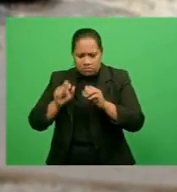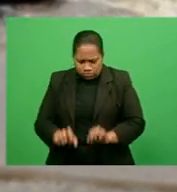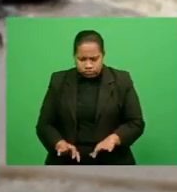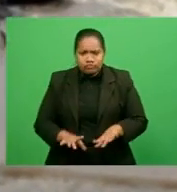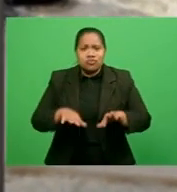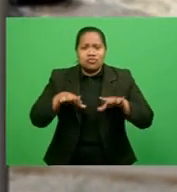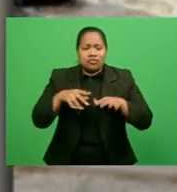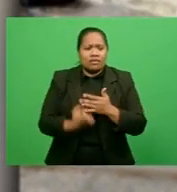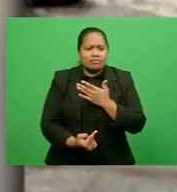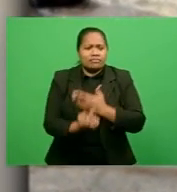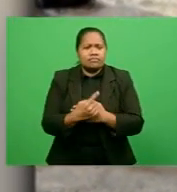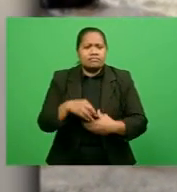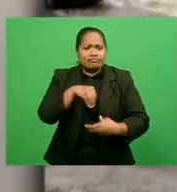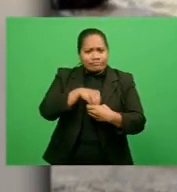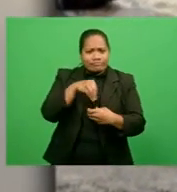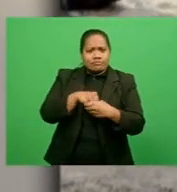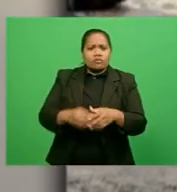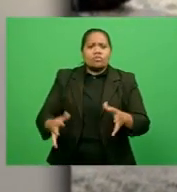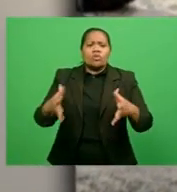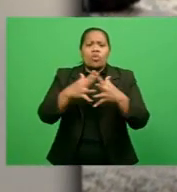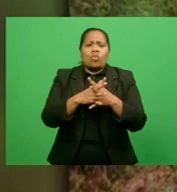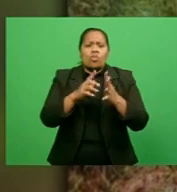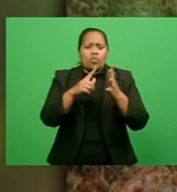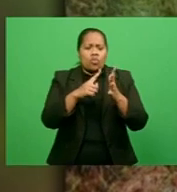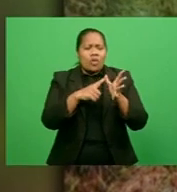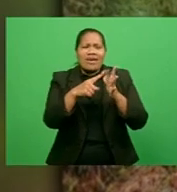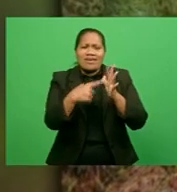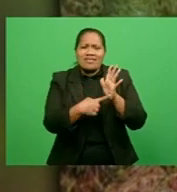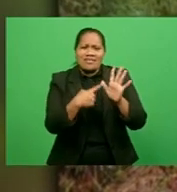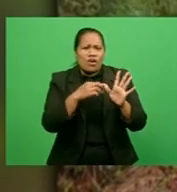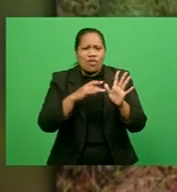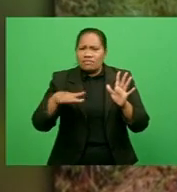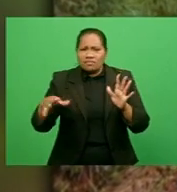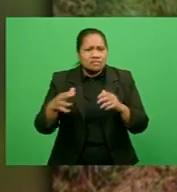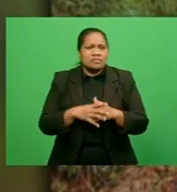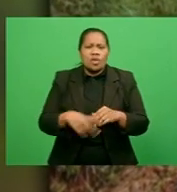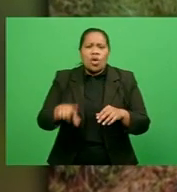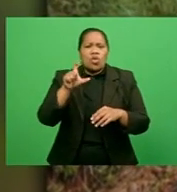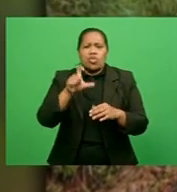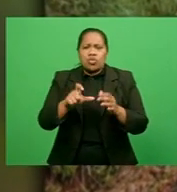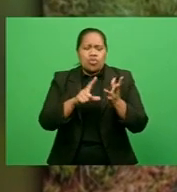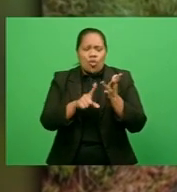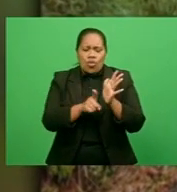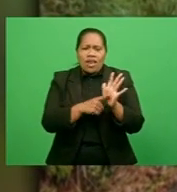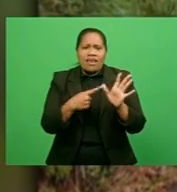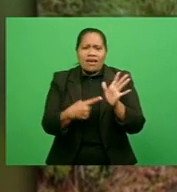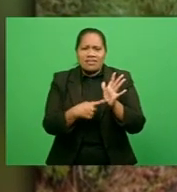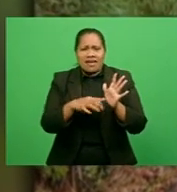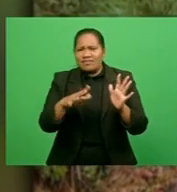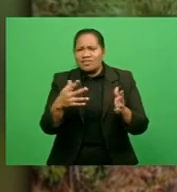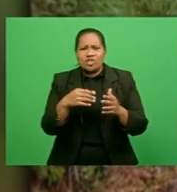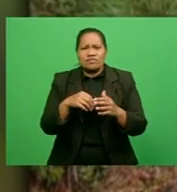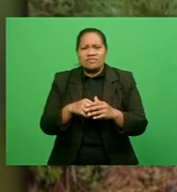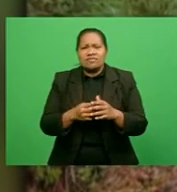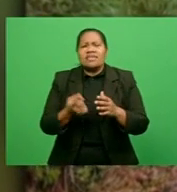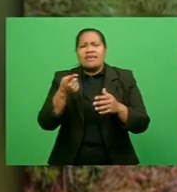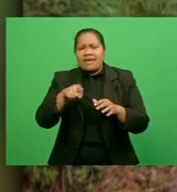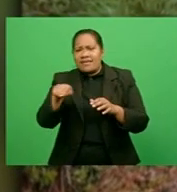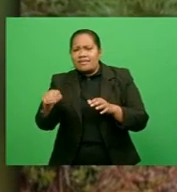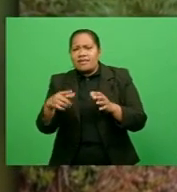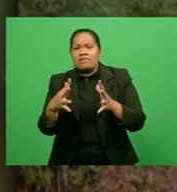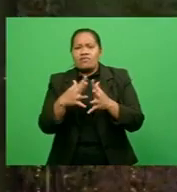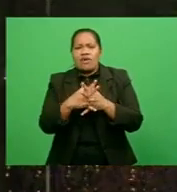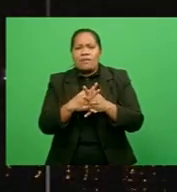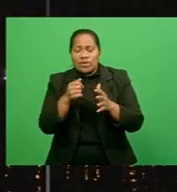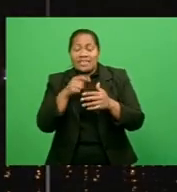includes Waitangolo Crossing on Waitangolo Road, Volata Dodho Road in Corvo, and Waimbula Crossing in Taviuni.